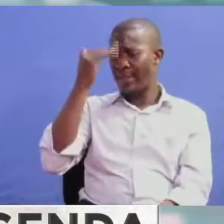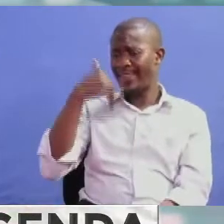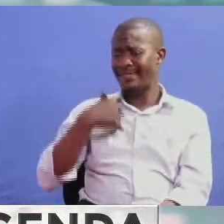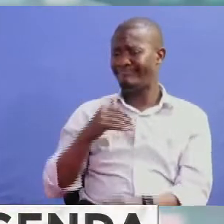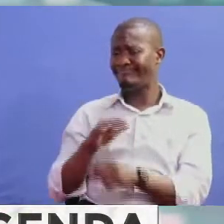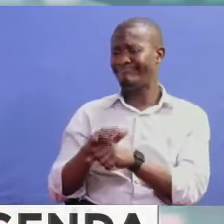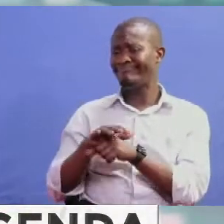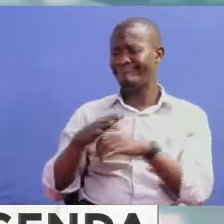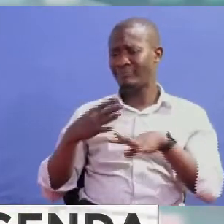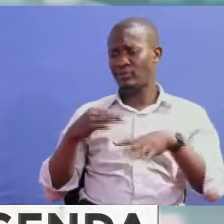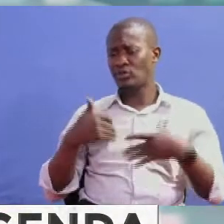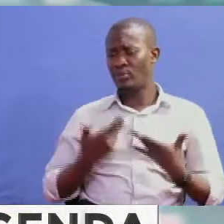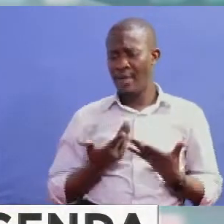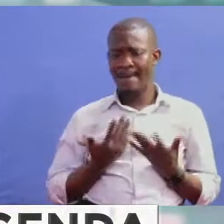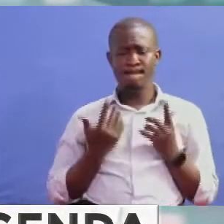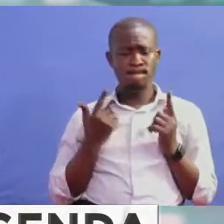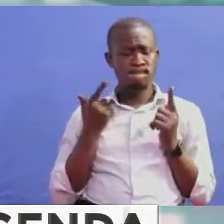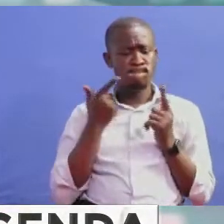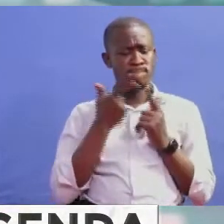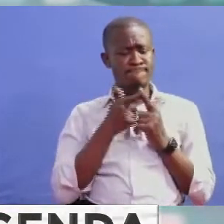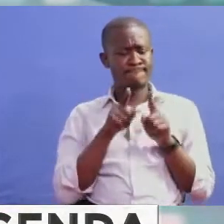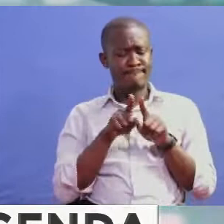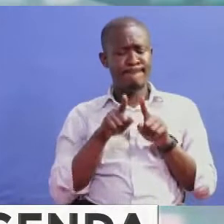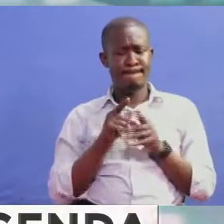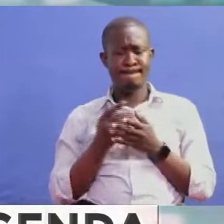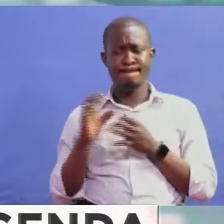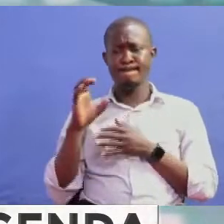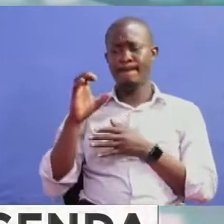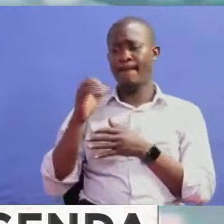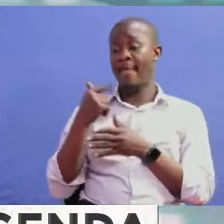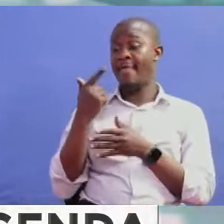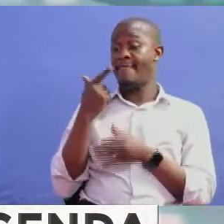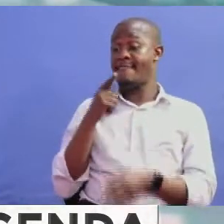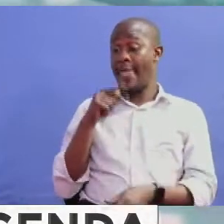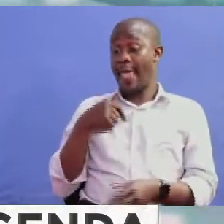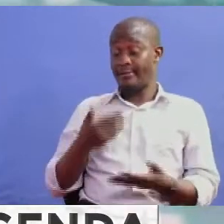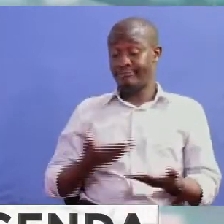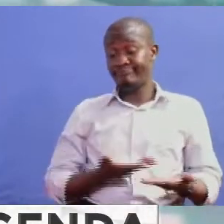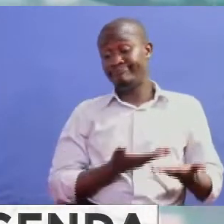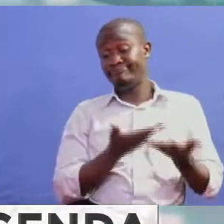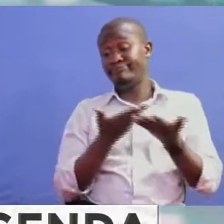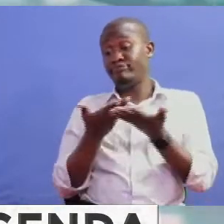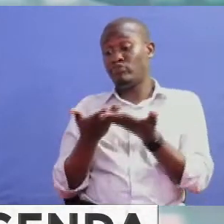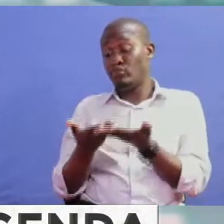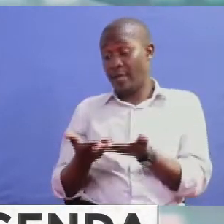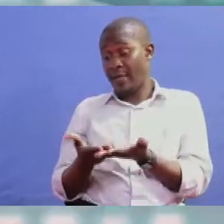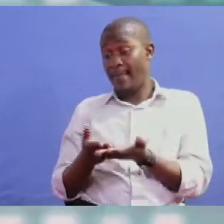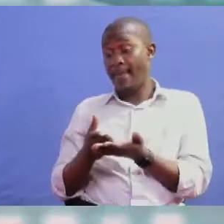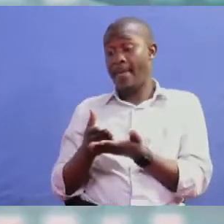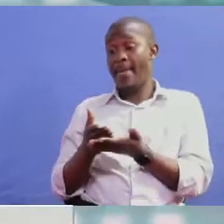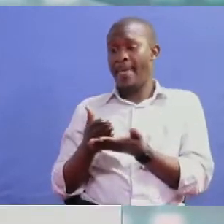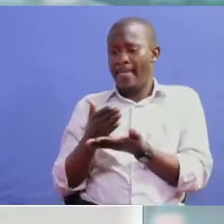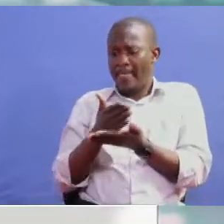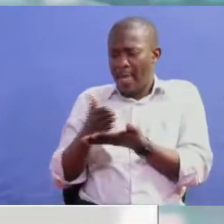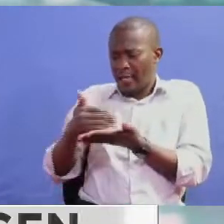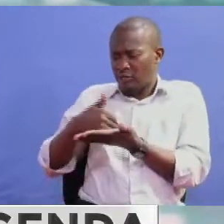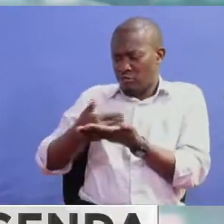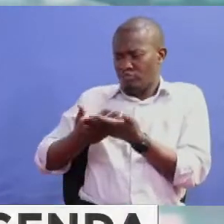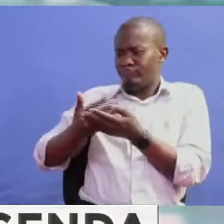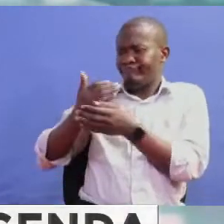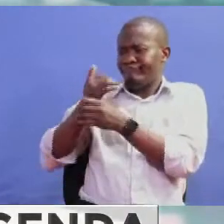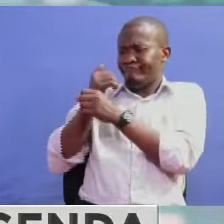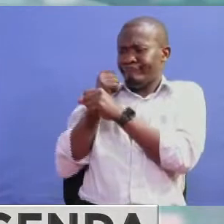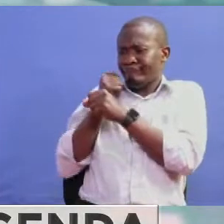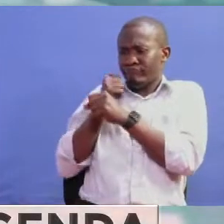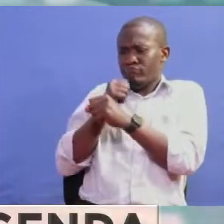many people targeting the same customers. And therefore they had to bring in the aspect of protecting their customers.